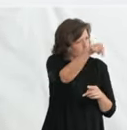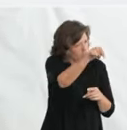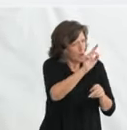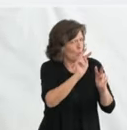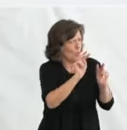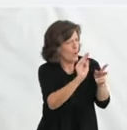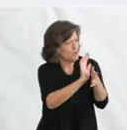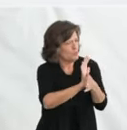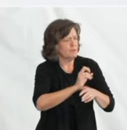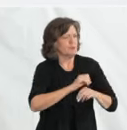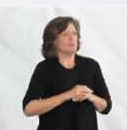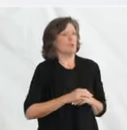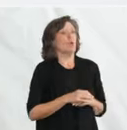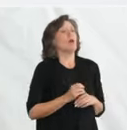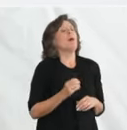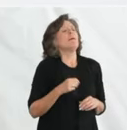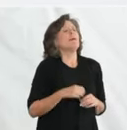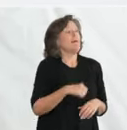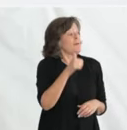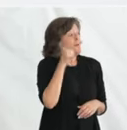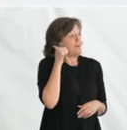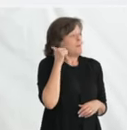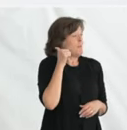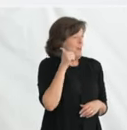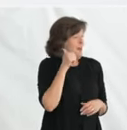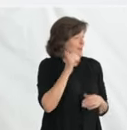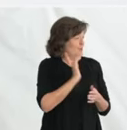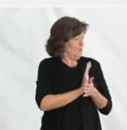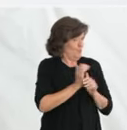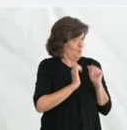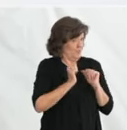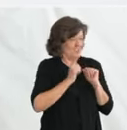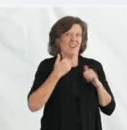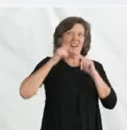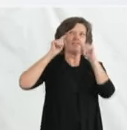And then in the back of the movie theater, in the little, you know, little projector room, the little rectangle windows,